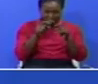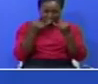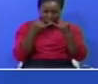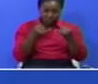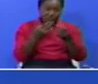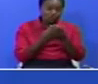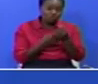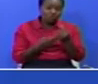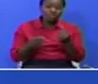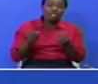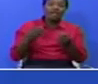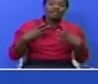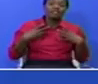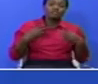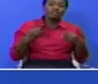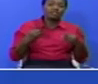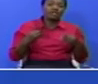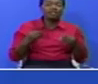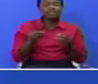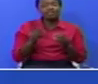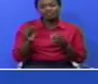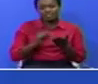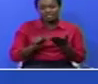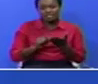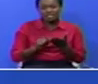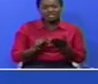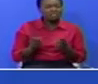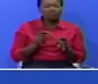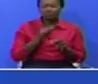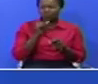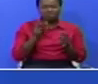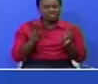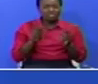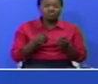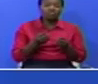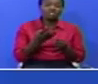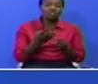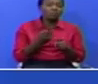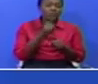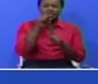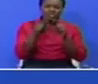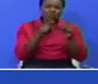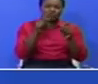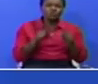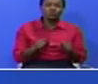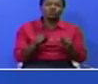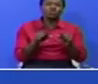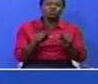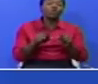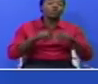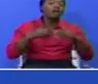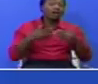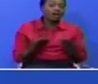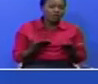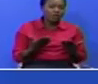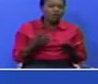and the principal secretary were willing to submit before the committee. But of course, questions still continue to be raised in regards to one of the